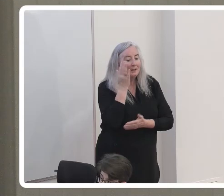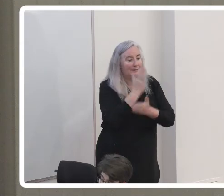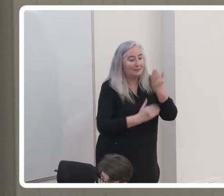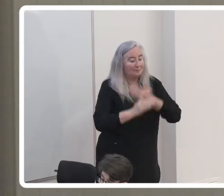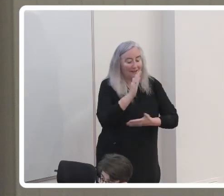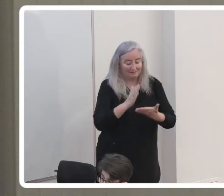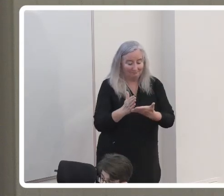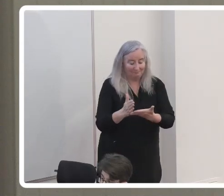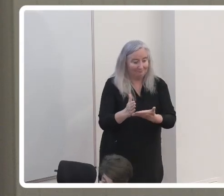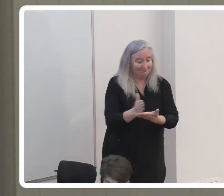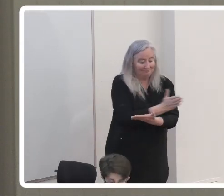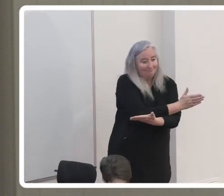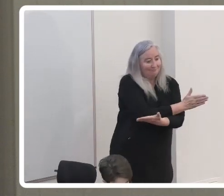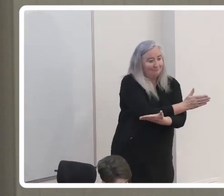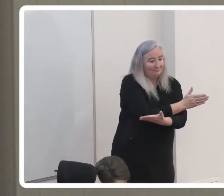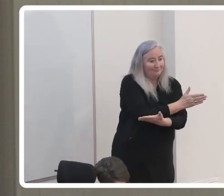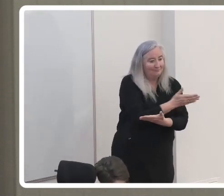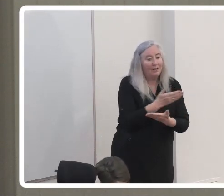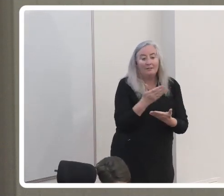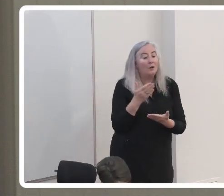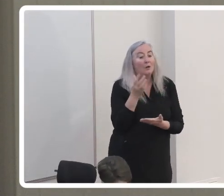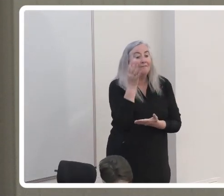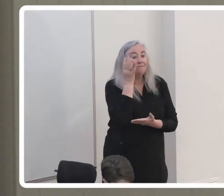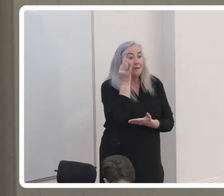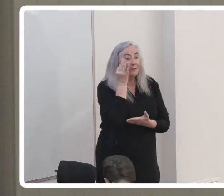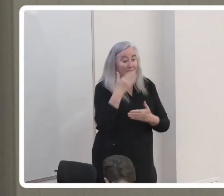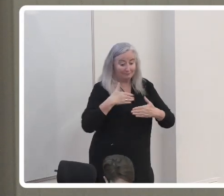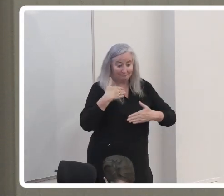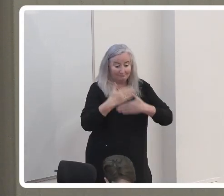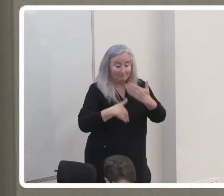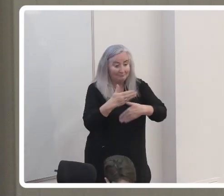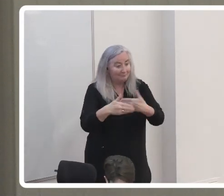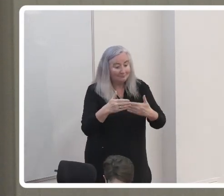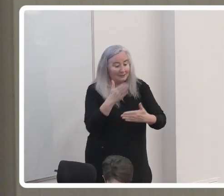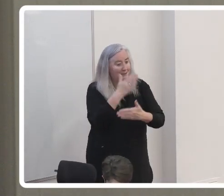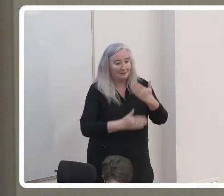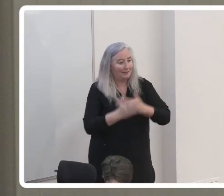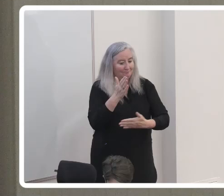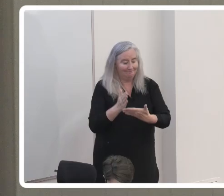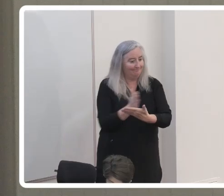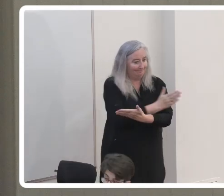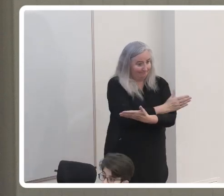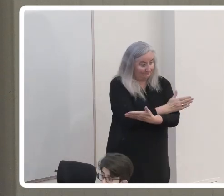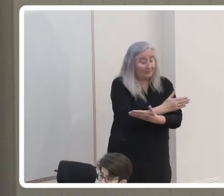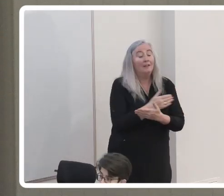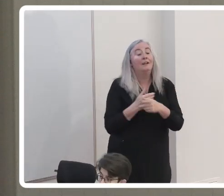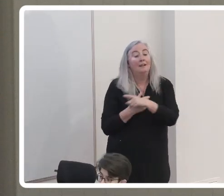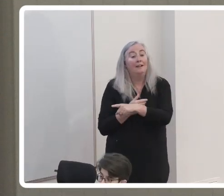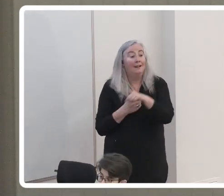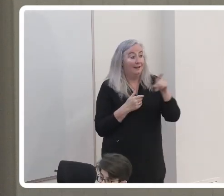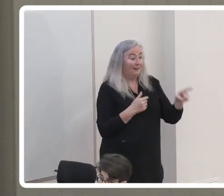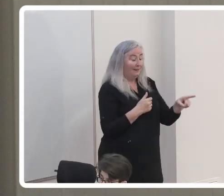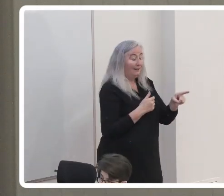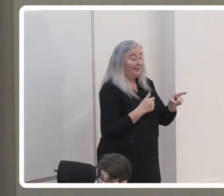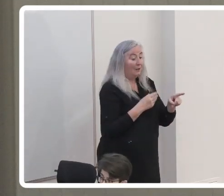the mainstream feminist movement that primarily utilized CEDA in its advocacy efforts. In contrast, the grassroots movement that